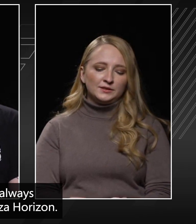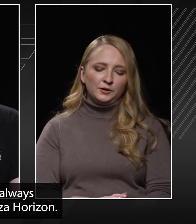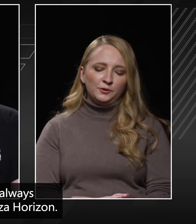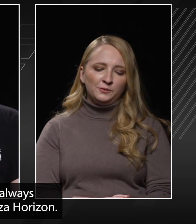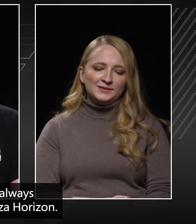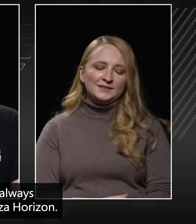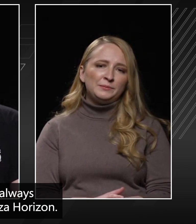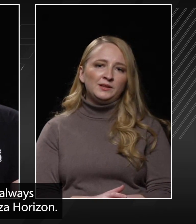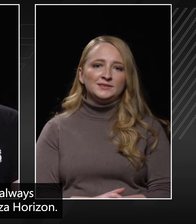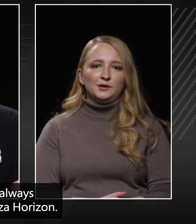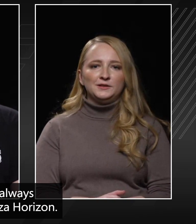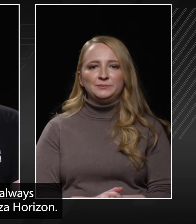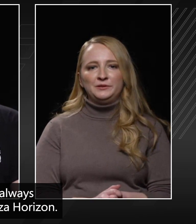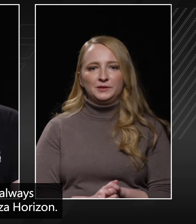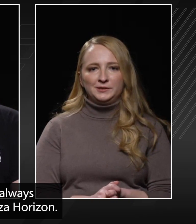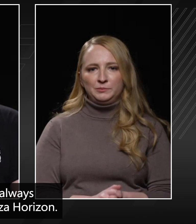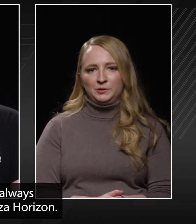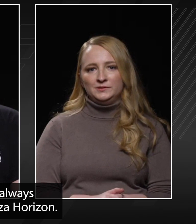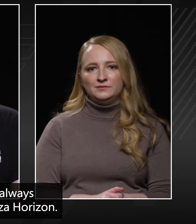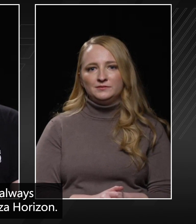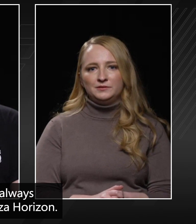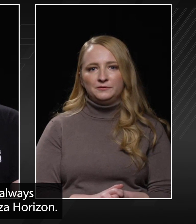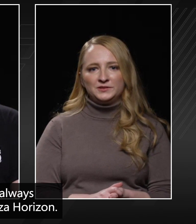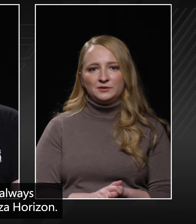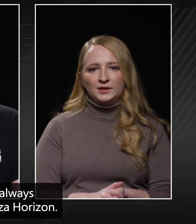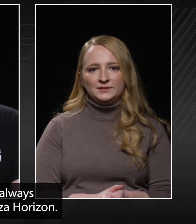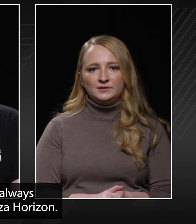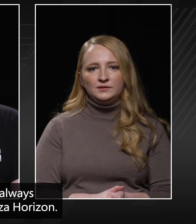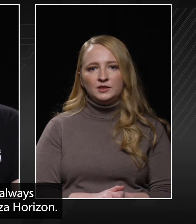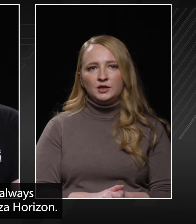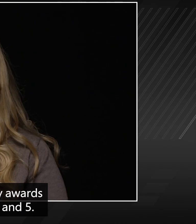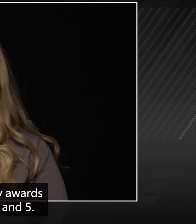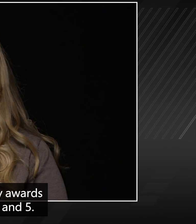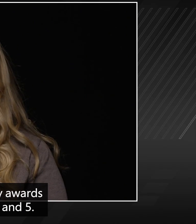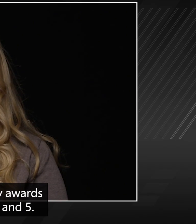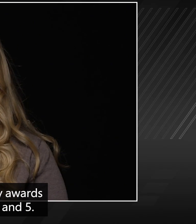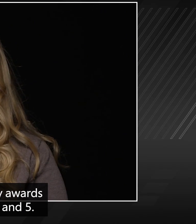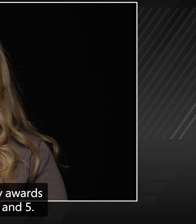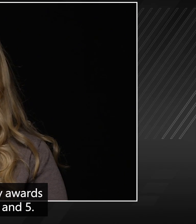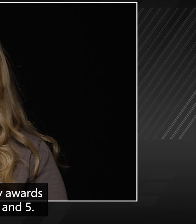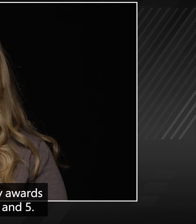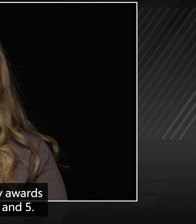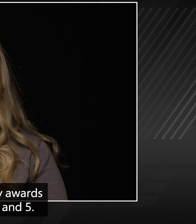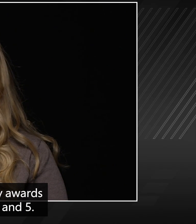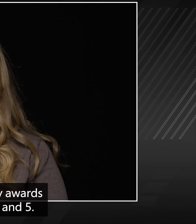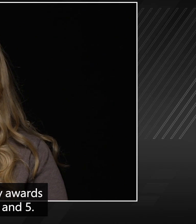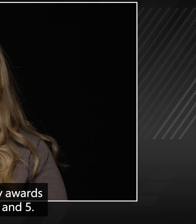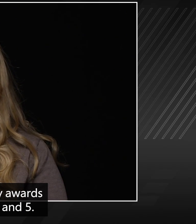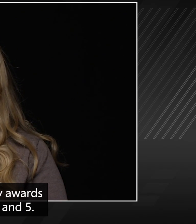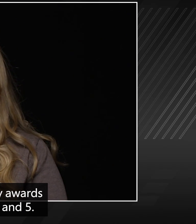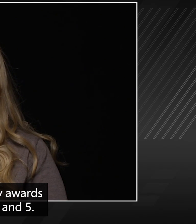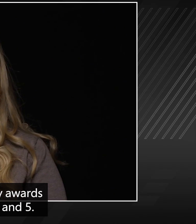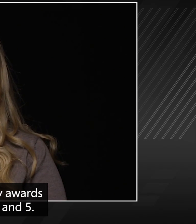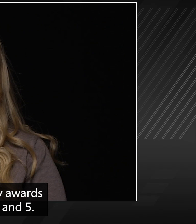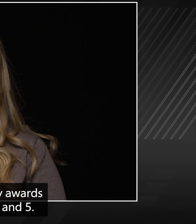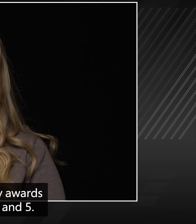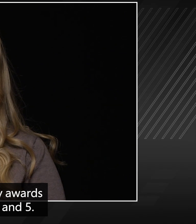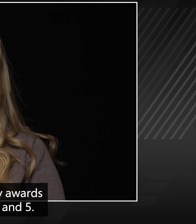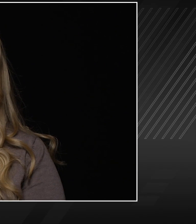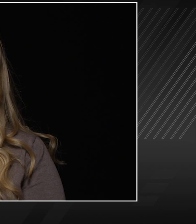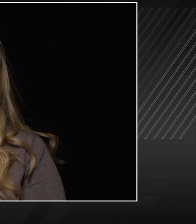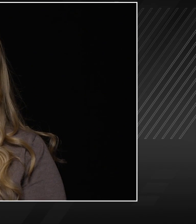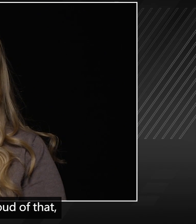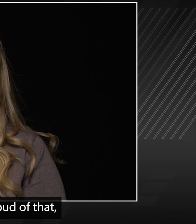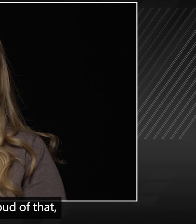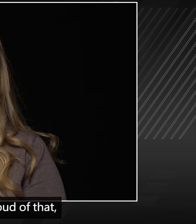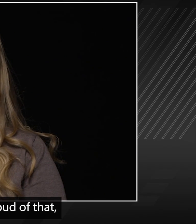Sure. So accessibility has always been really important for Forza Horizon. I think we won accessibility awards for both Forza Horizon 4 and